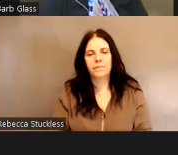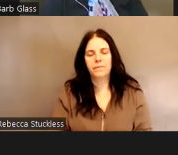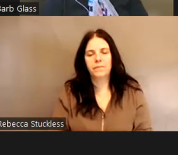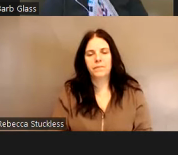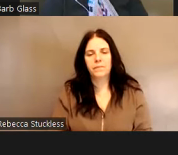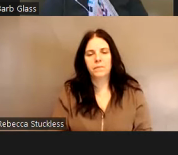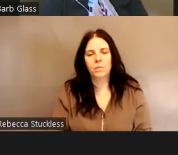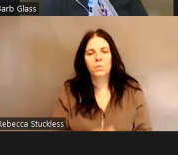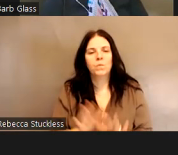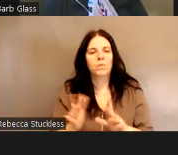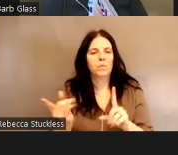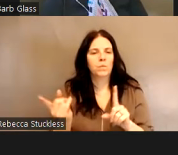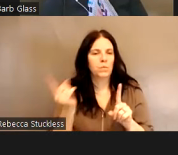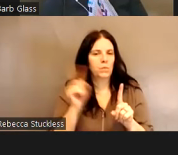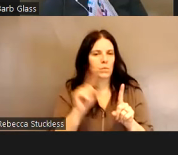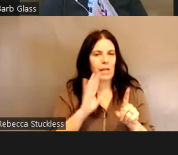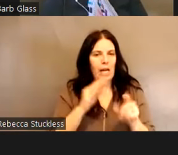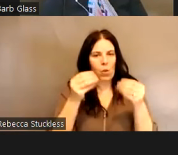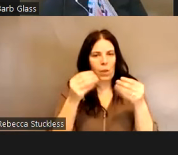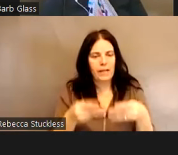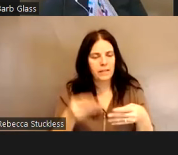So back to our list here, we have